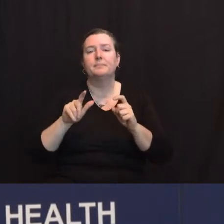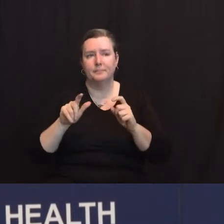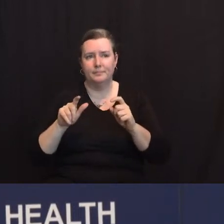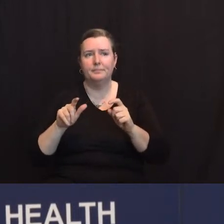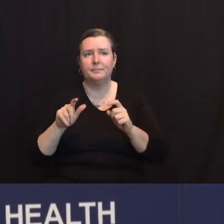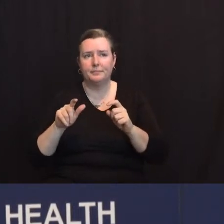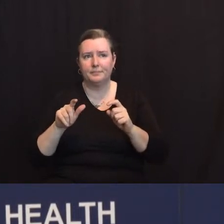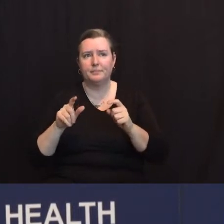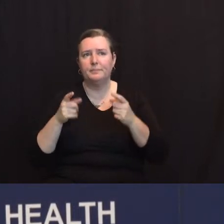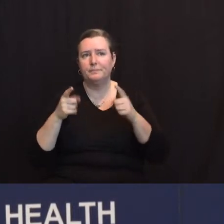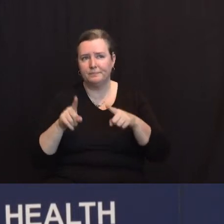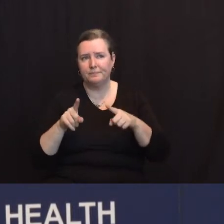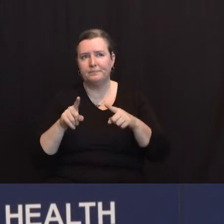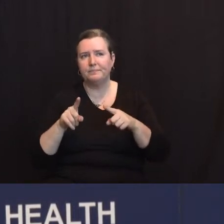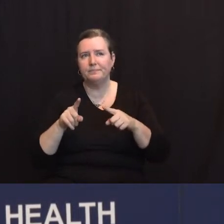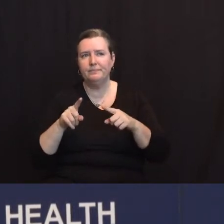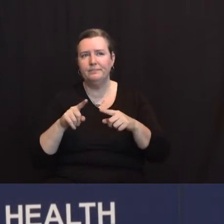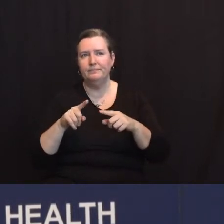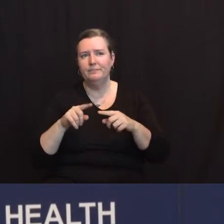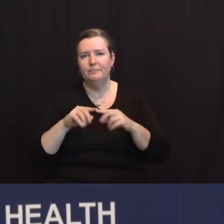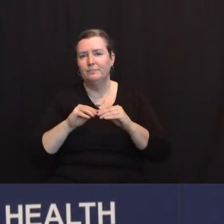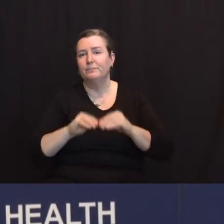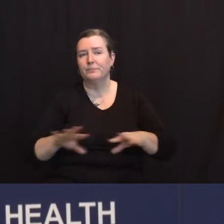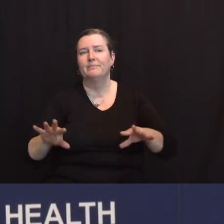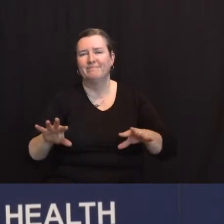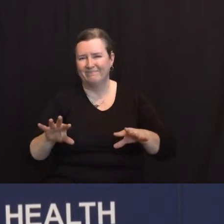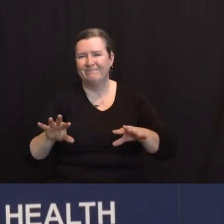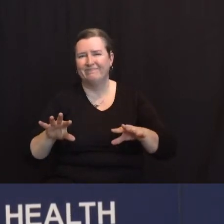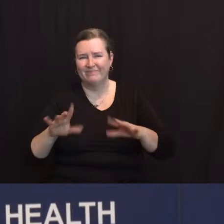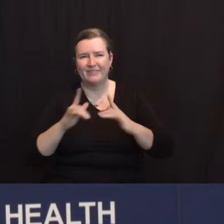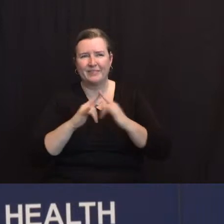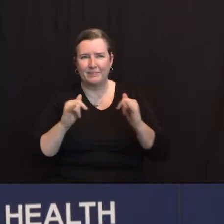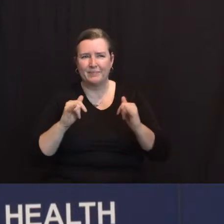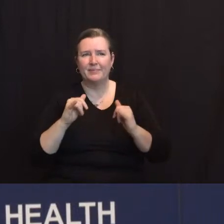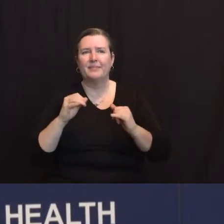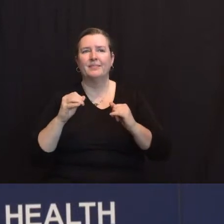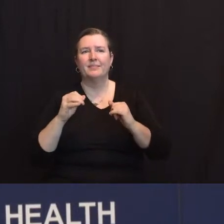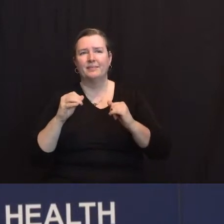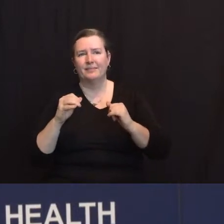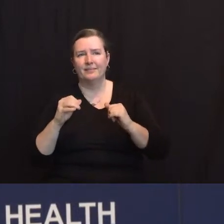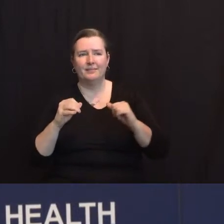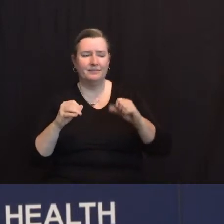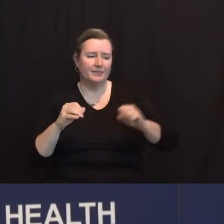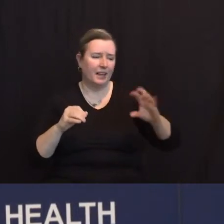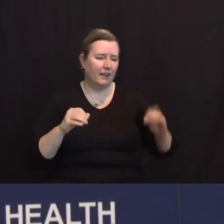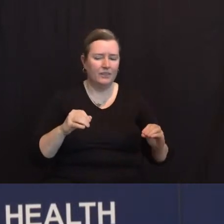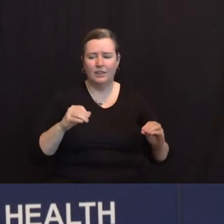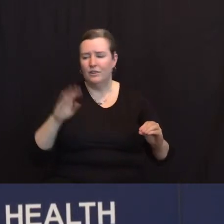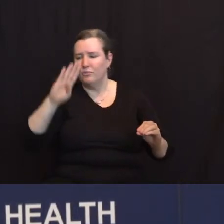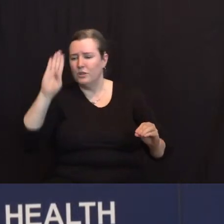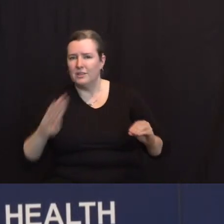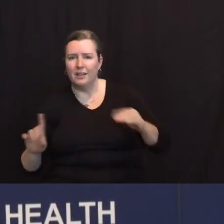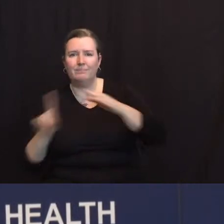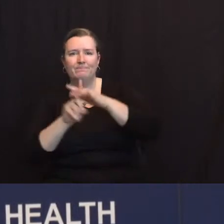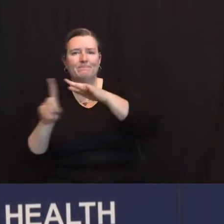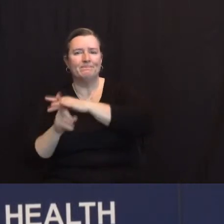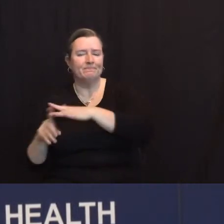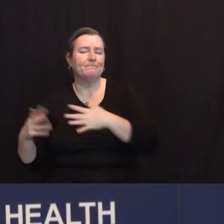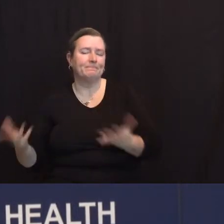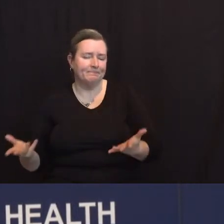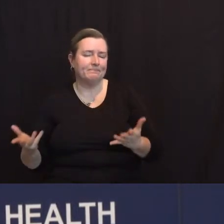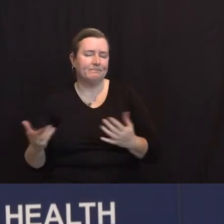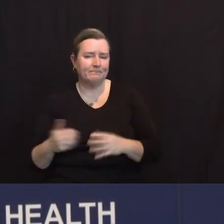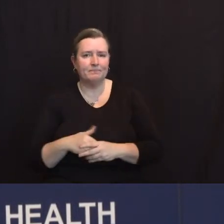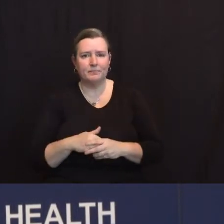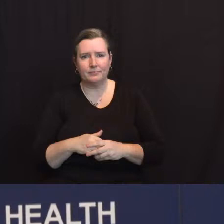various countries that were involved in the trial. And so, really the message, the public health message